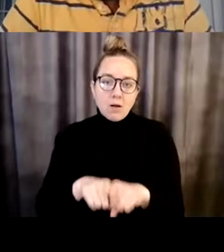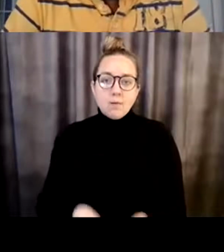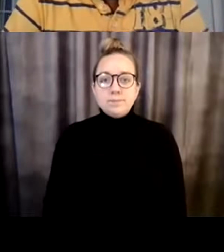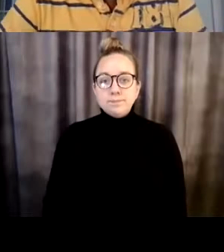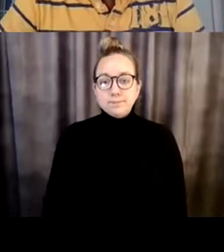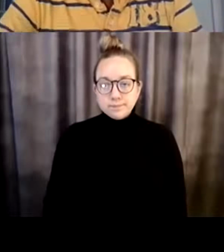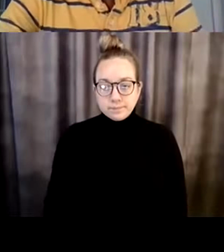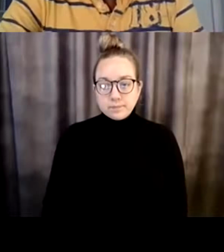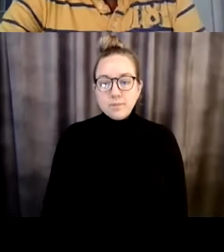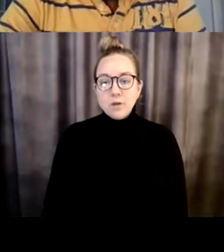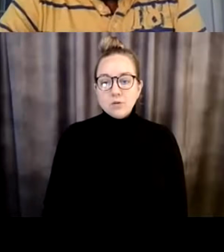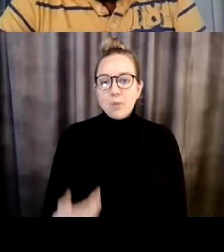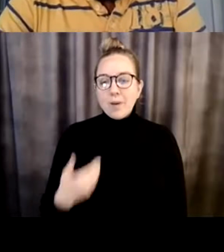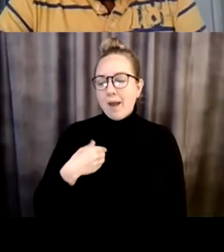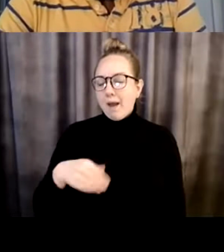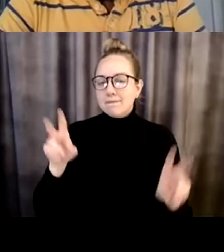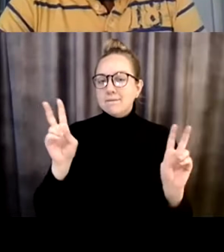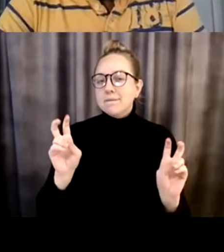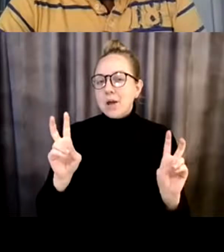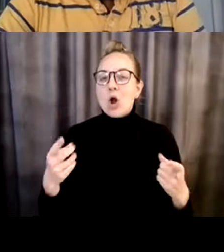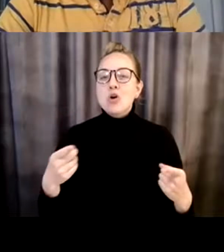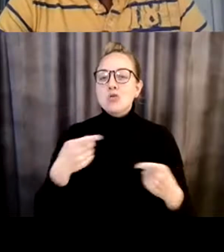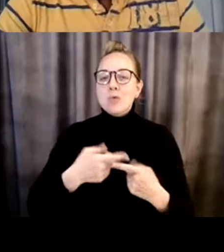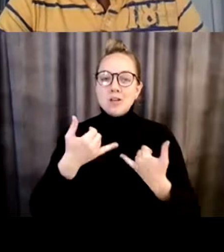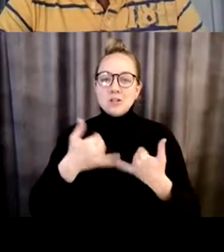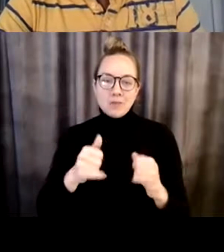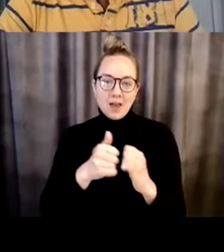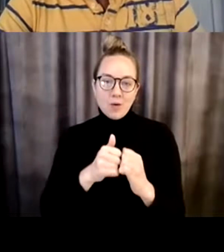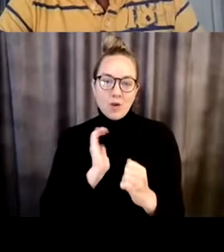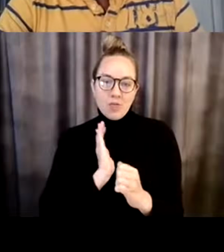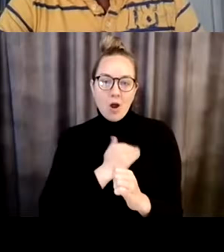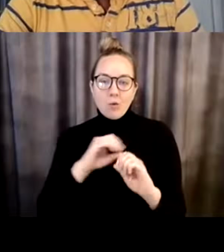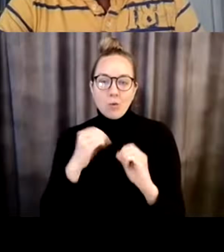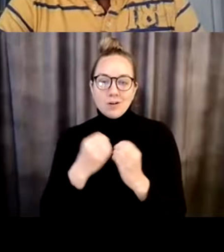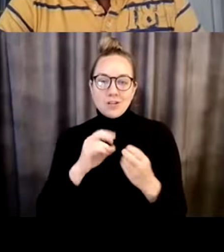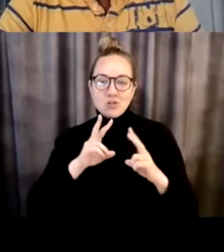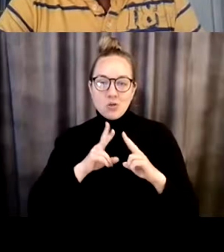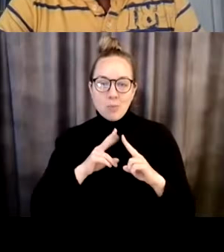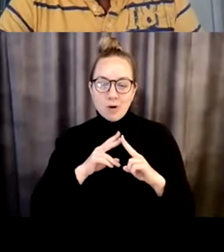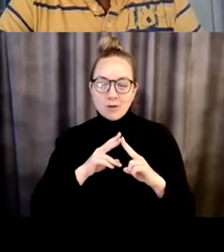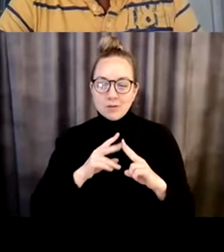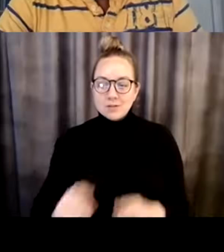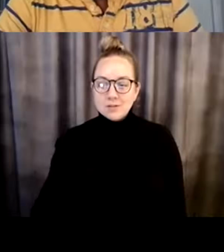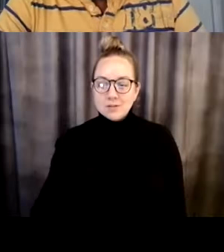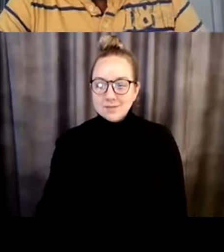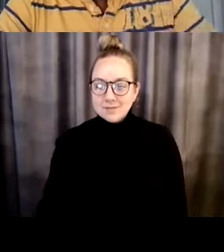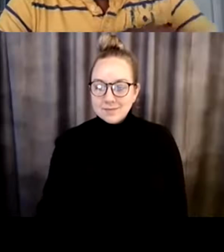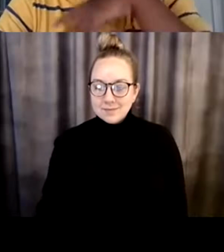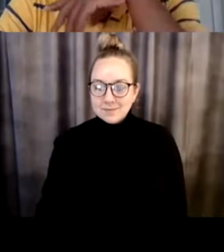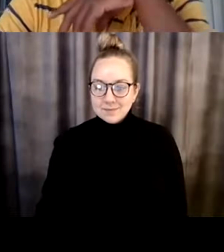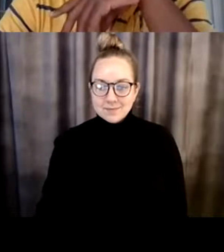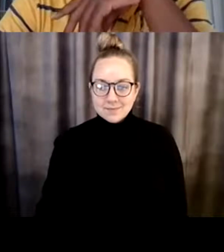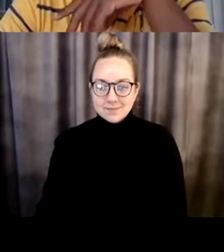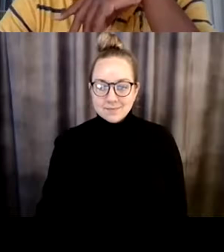like to say, with a lot of our organizational partners. As far as just our really purpose of what we do, we're really there